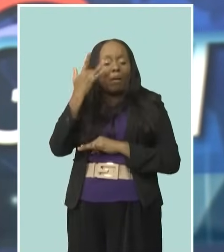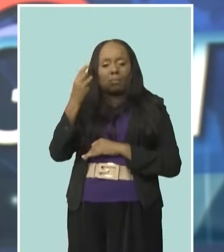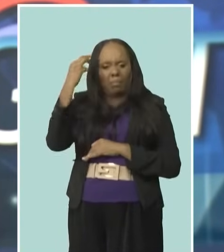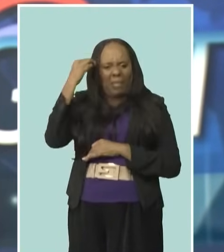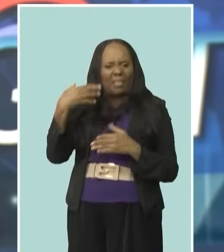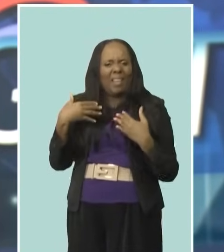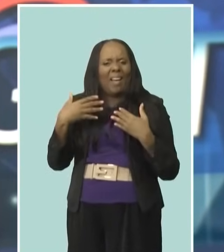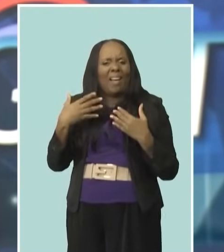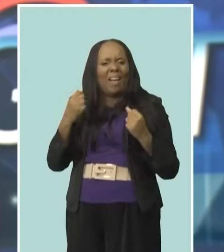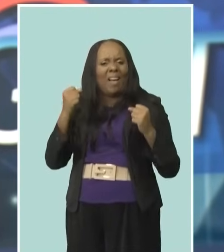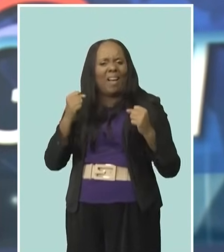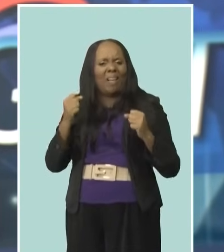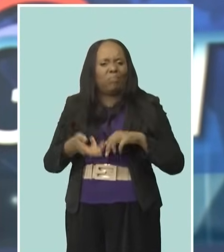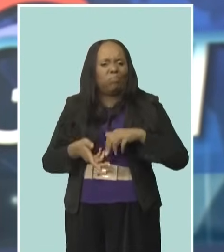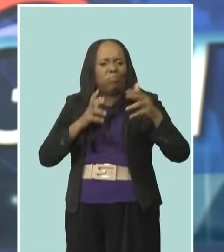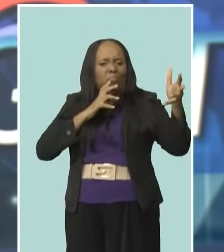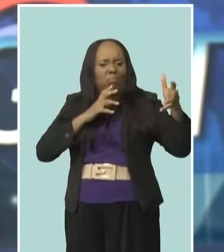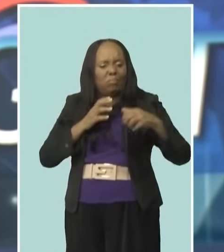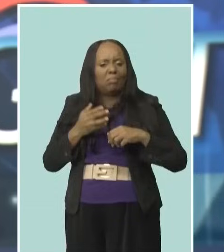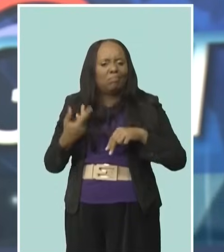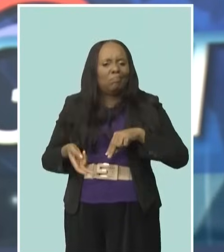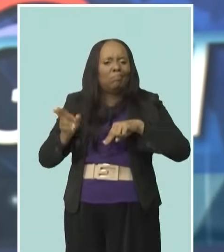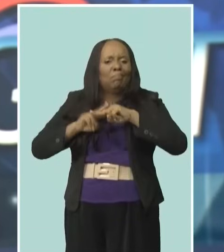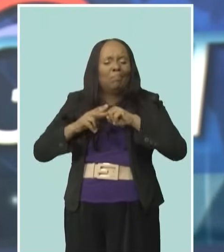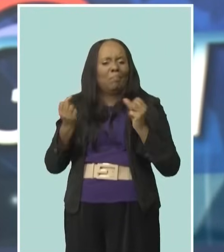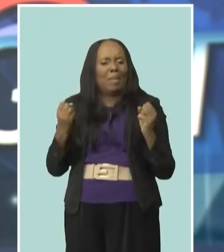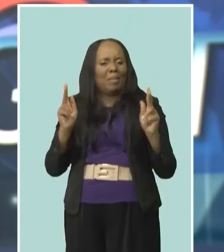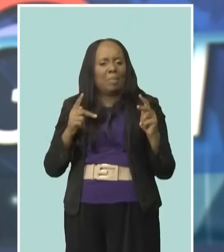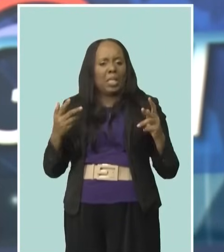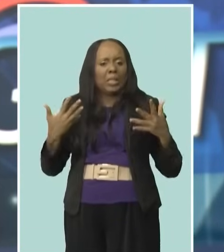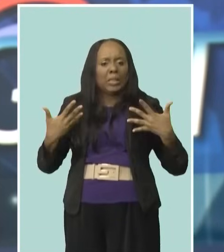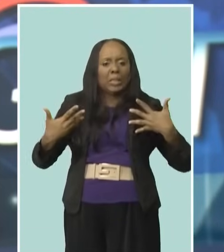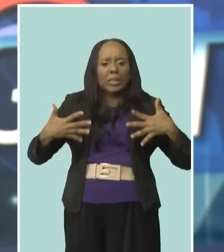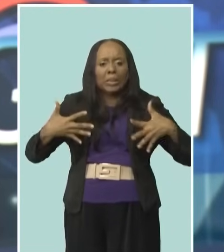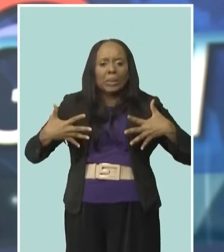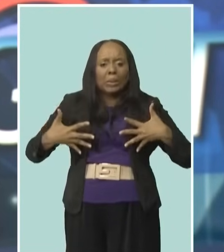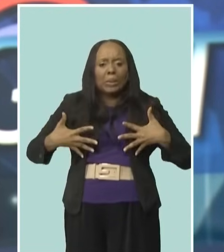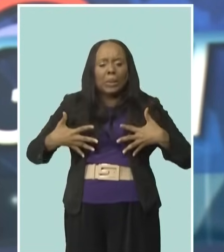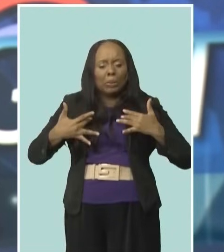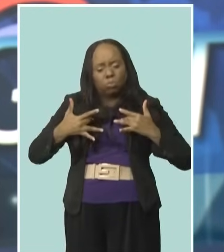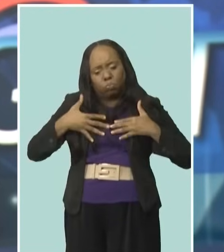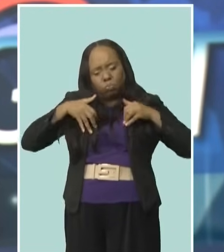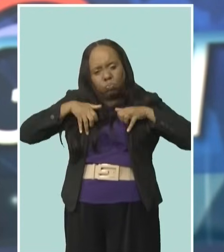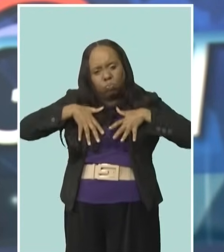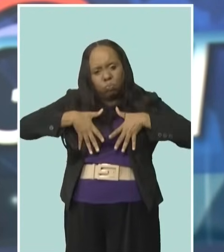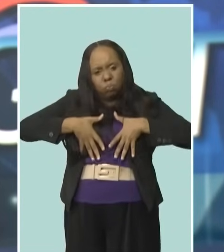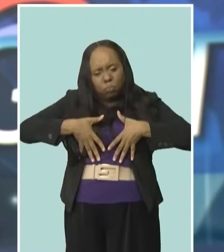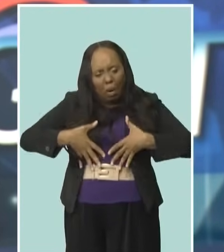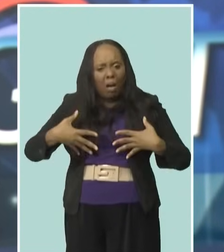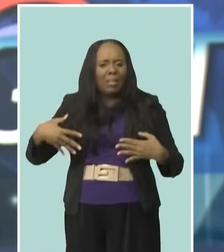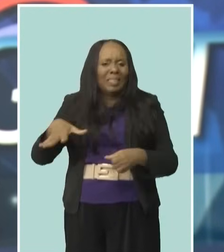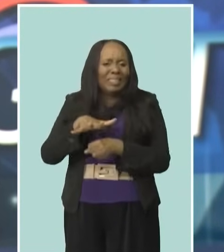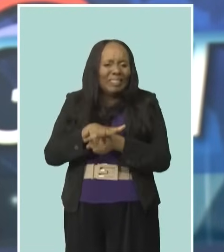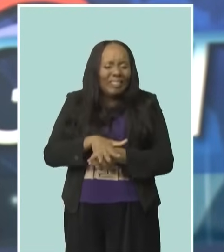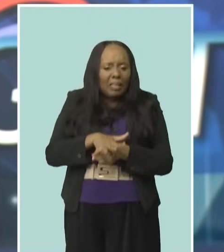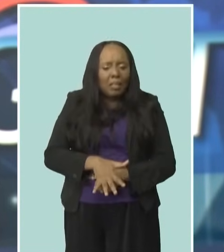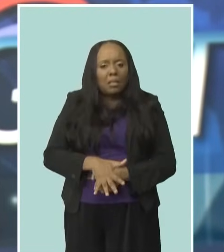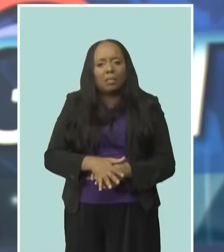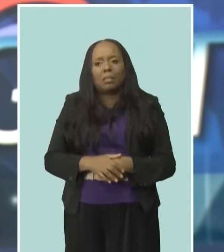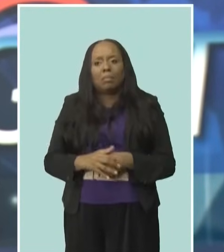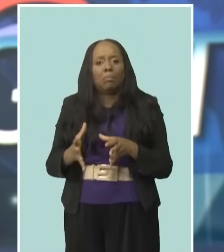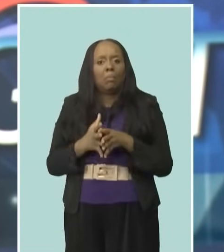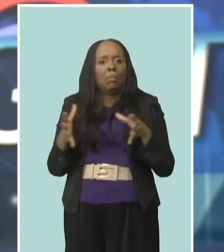health crisis, with a significant rise in anxiety, depression and stress, particularly among young